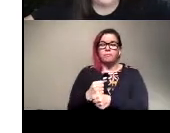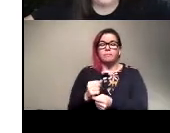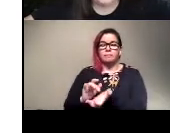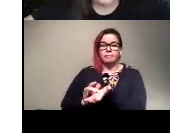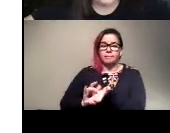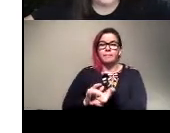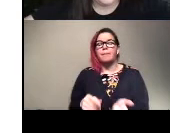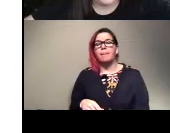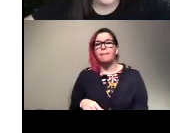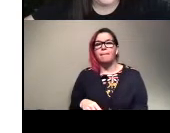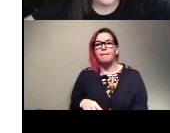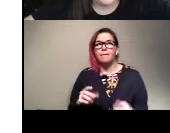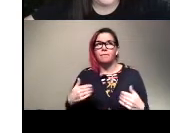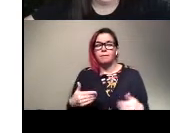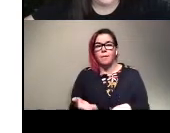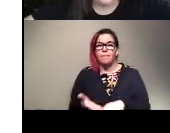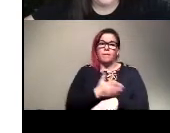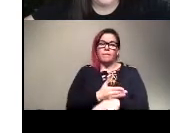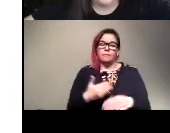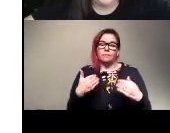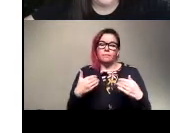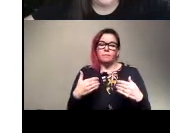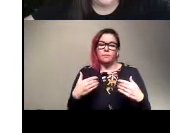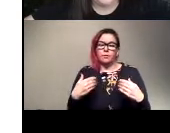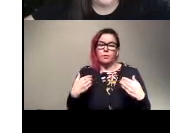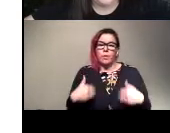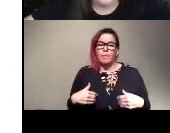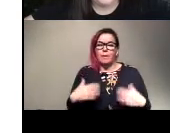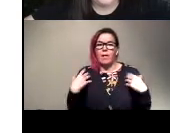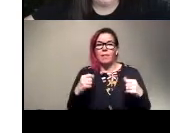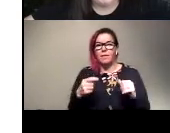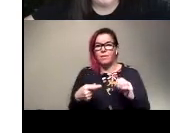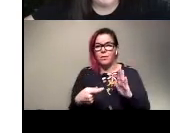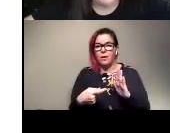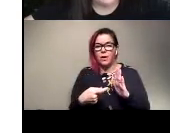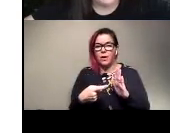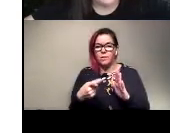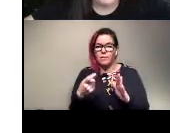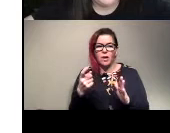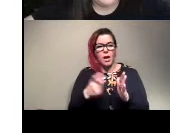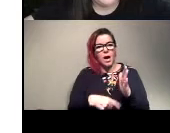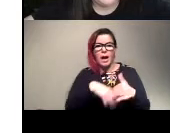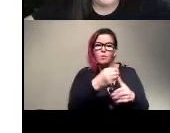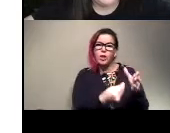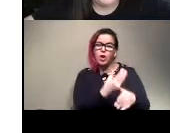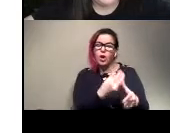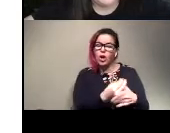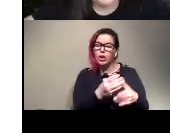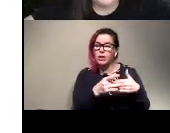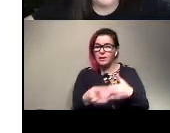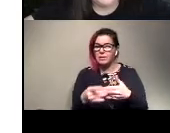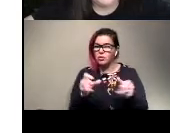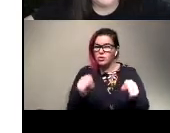and for improving human health. Something as small as getting a cut in your garden could lead to death,